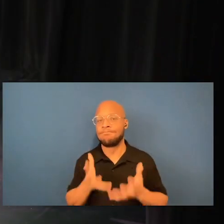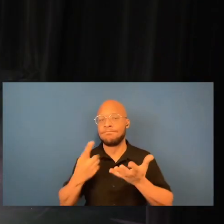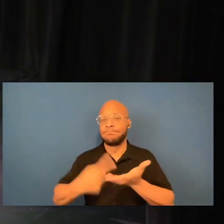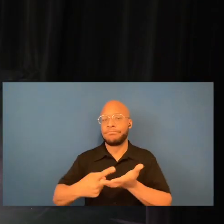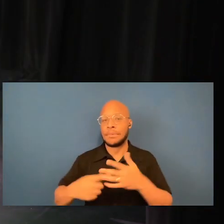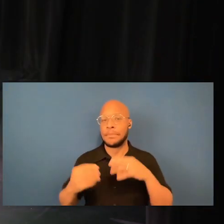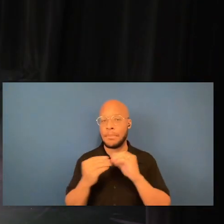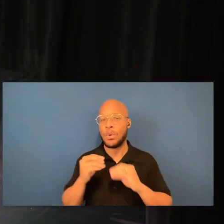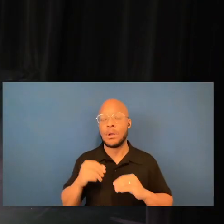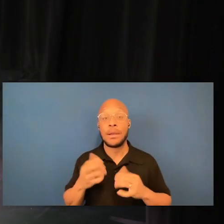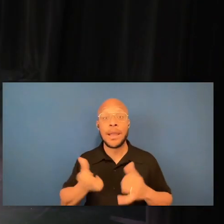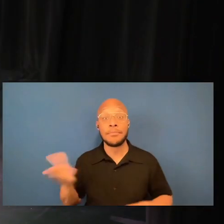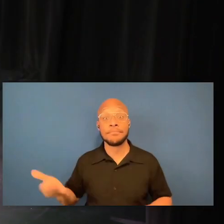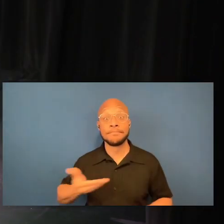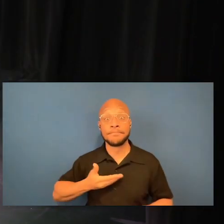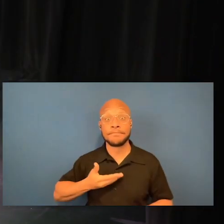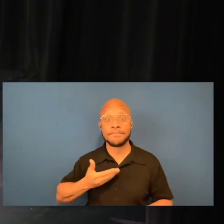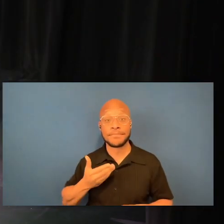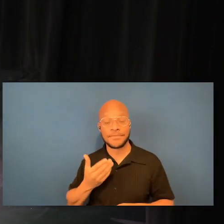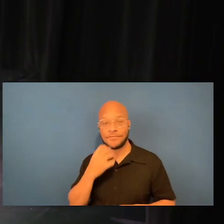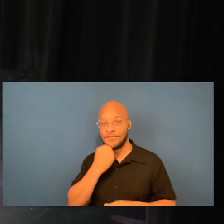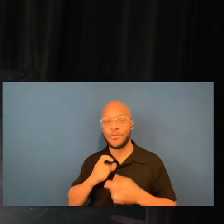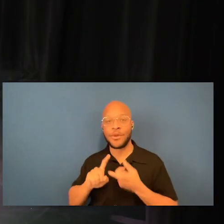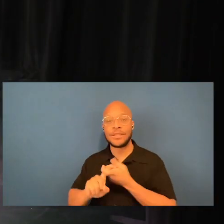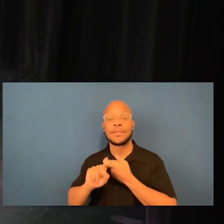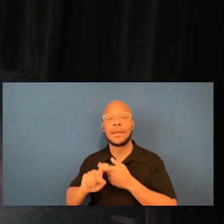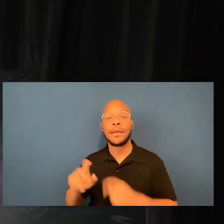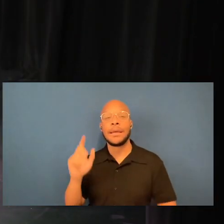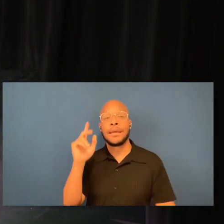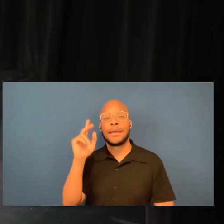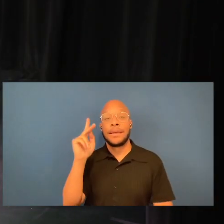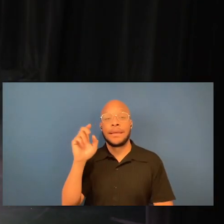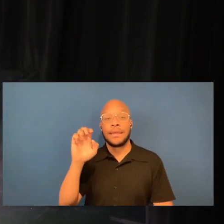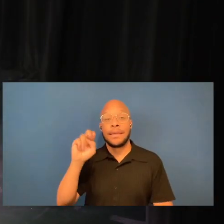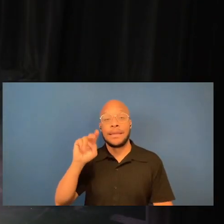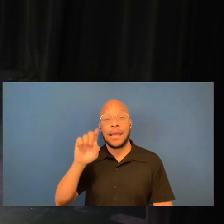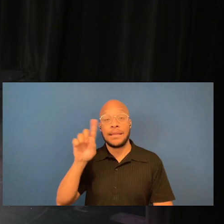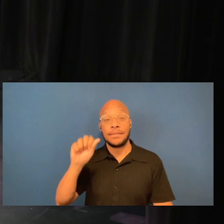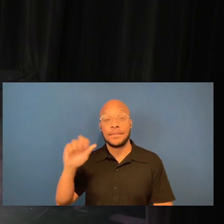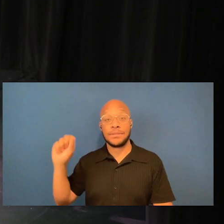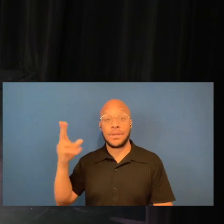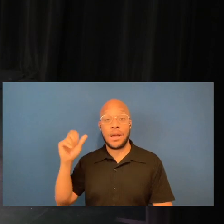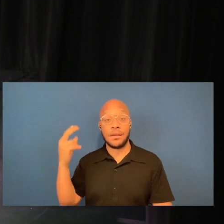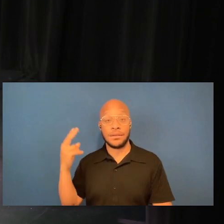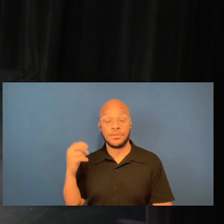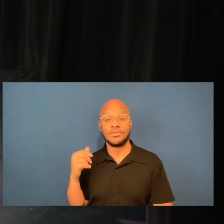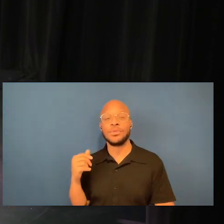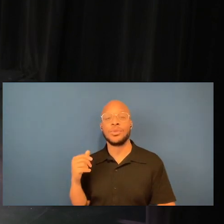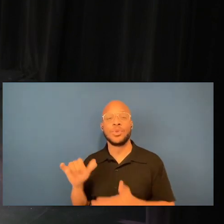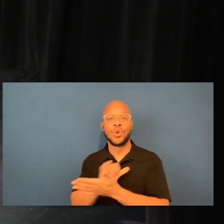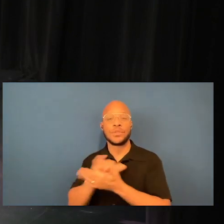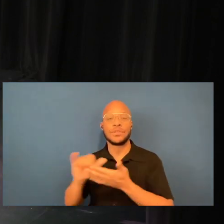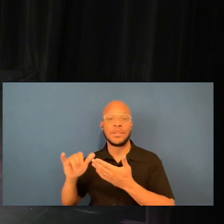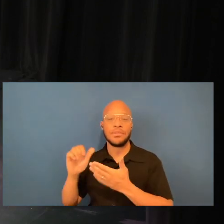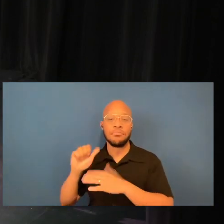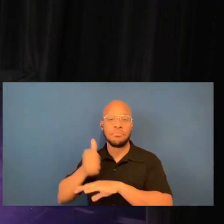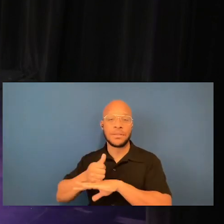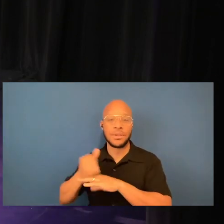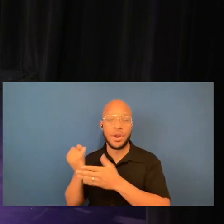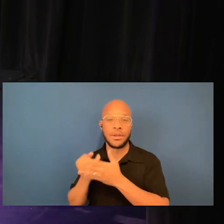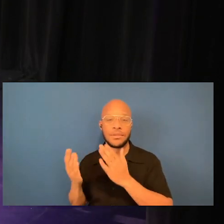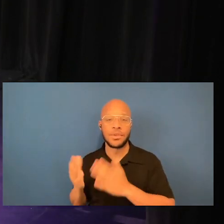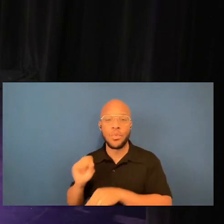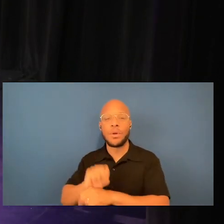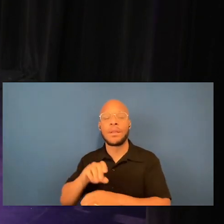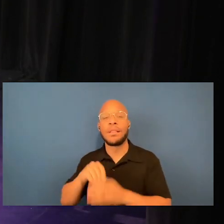Kaneza Schaal. Kaneza is a New York City-based artist, yes, working in theater, opera, and film.